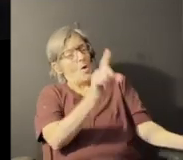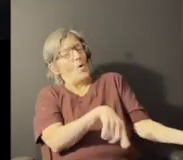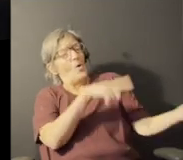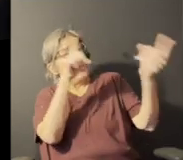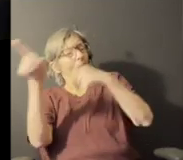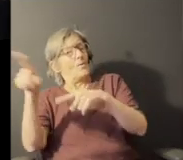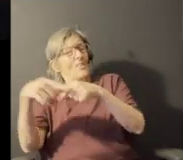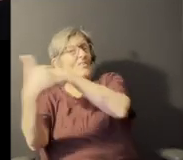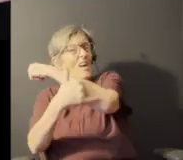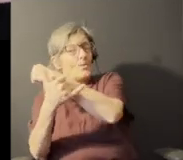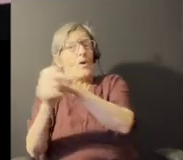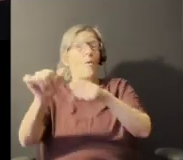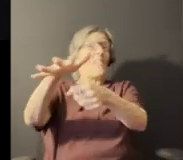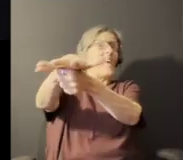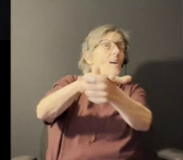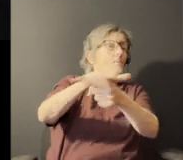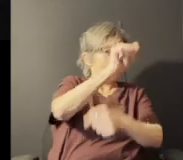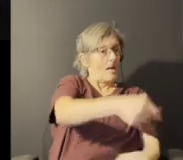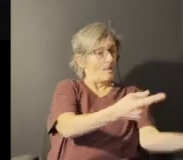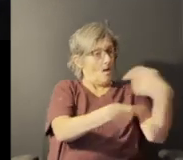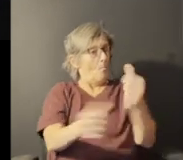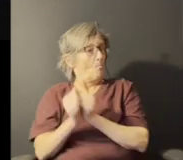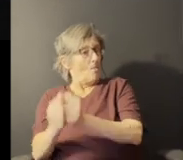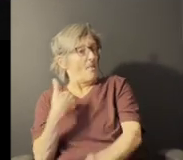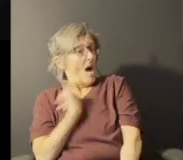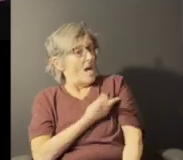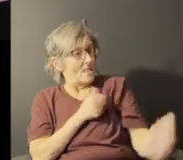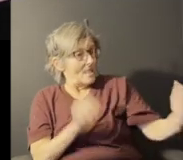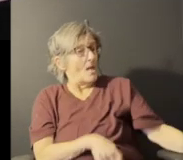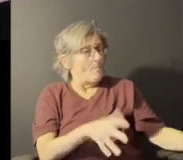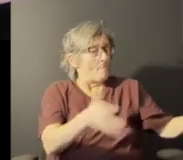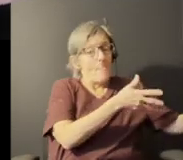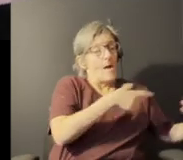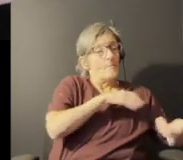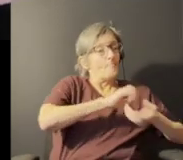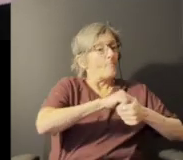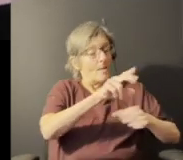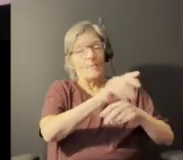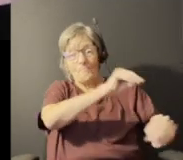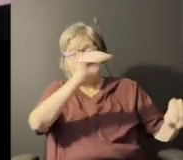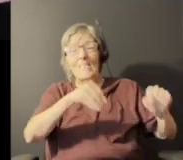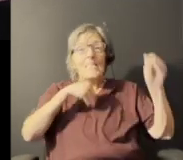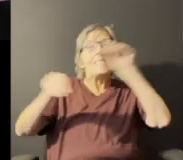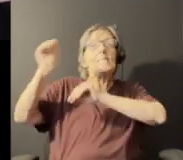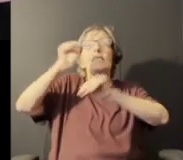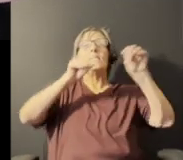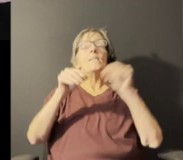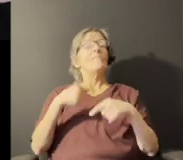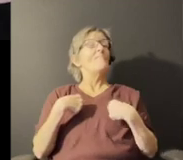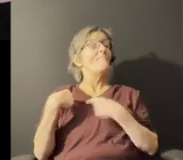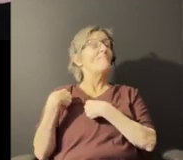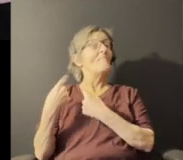we're heading over to this country or this region next. Can you come with us? Or can you, you know, can you fit that in? And